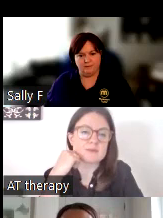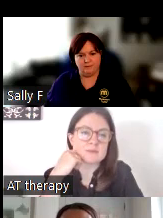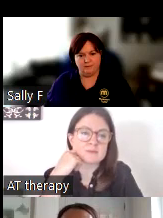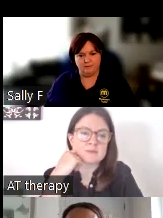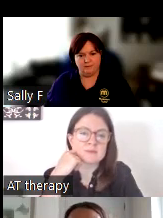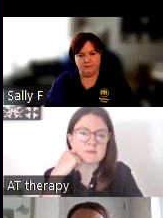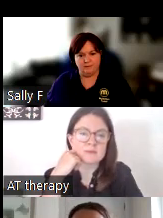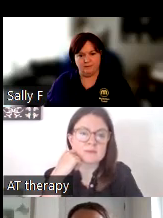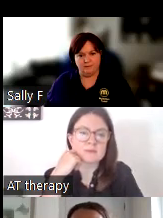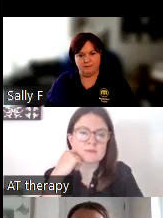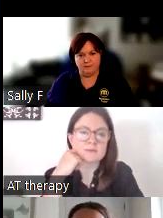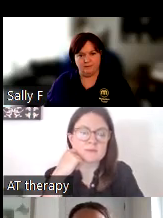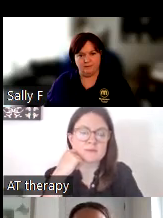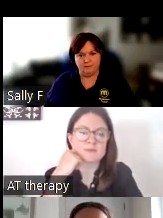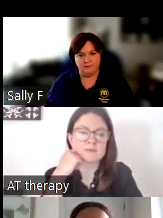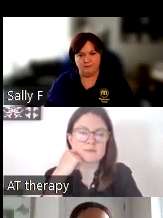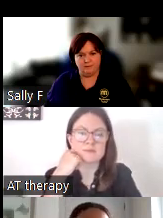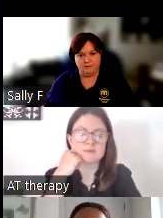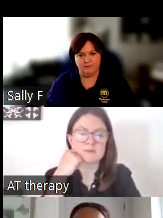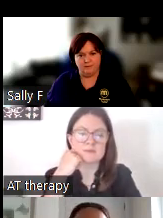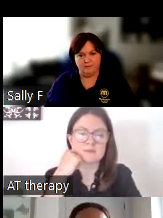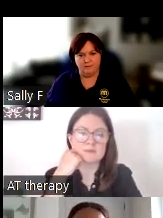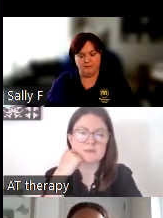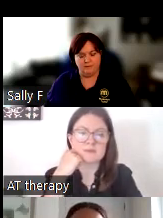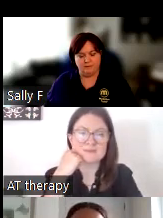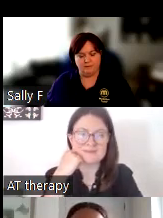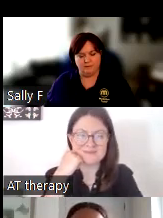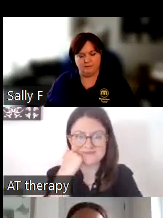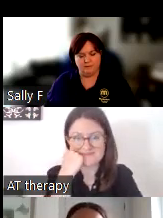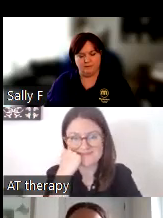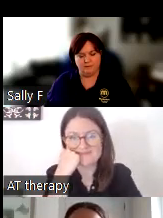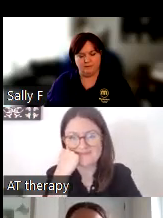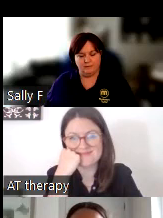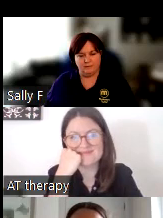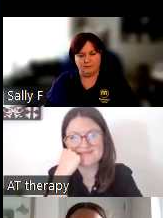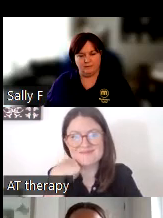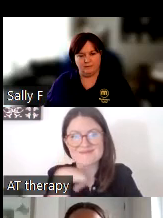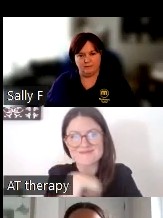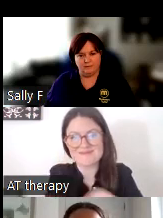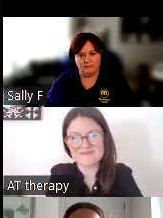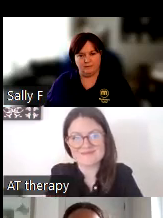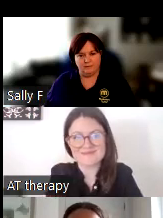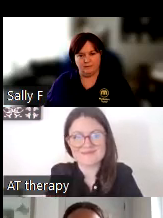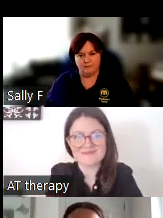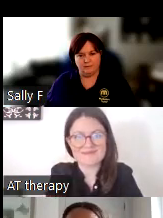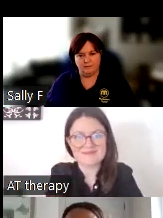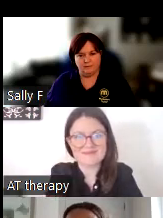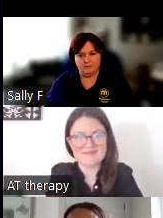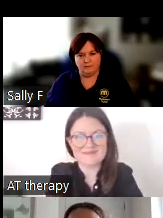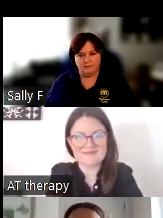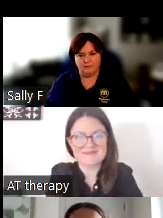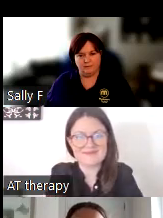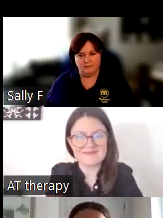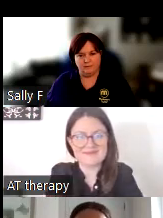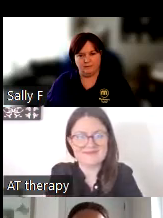by the time that they come to do it as a class topic, she'll already know some of the harder words. So it's a Scarecrow's Wedding. She'll already know and